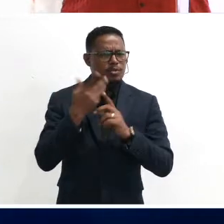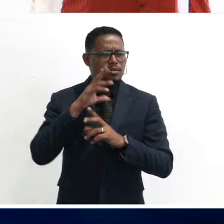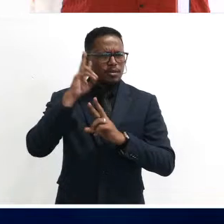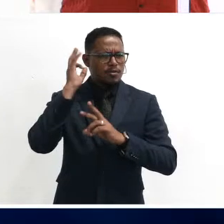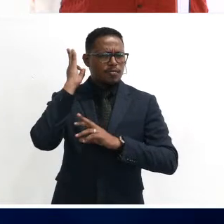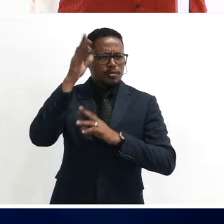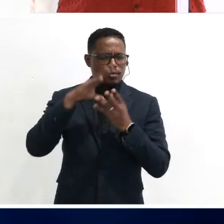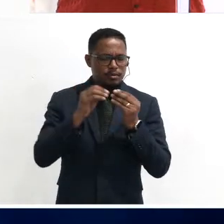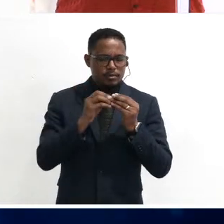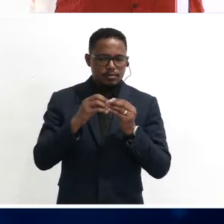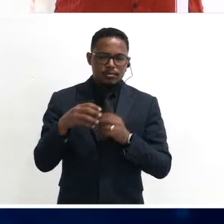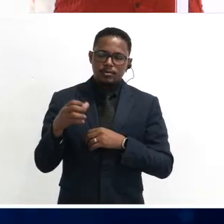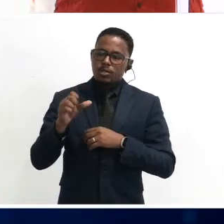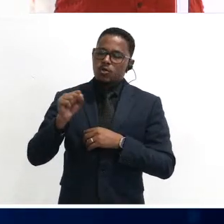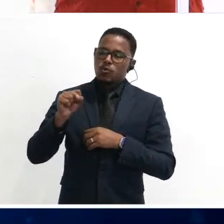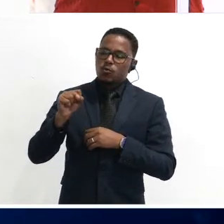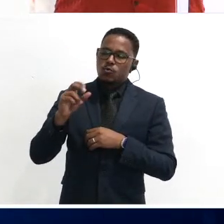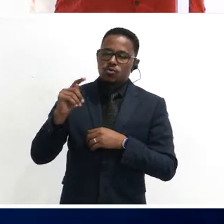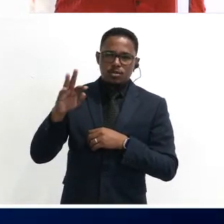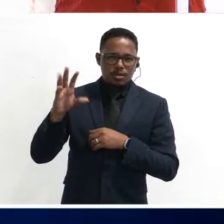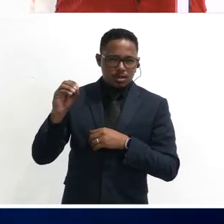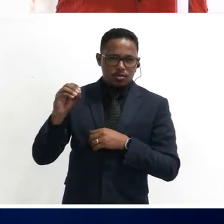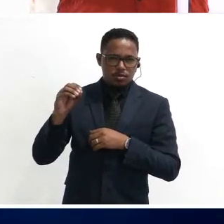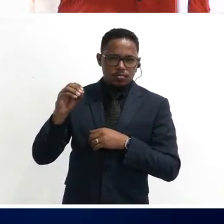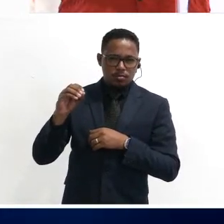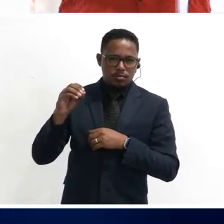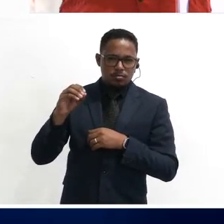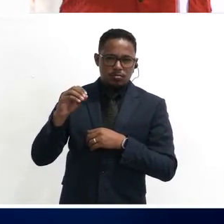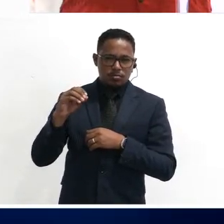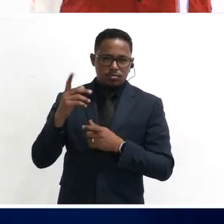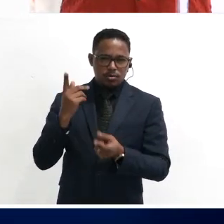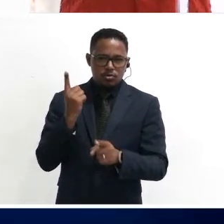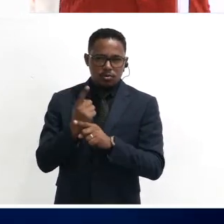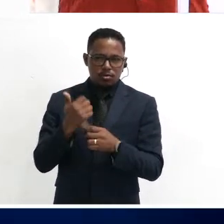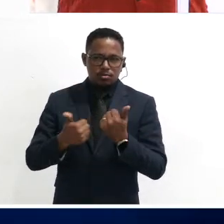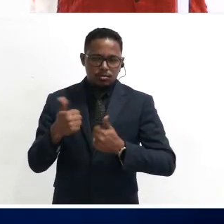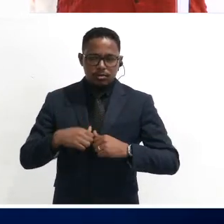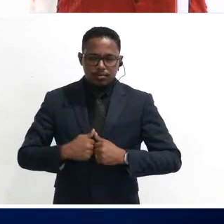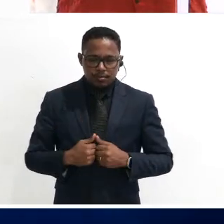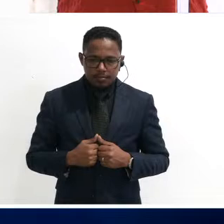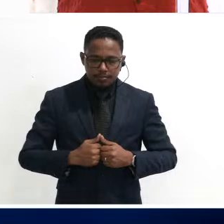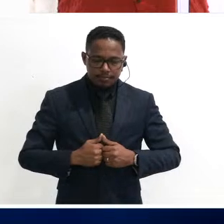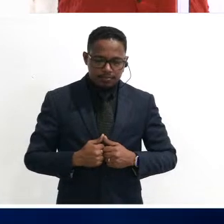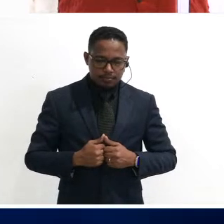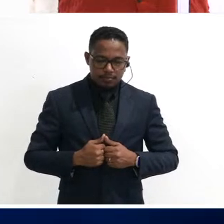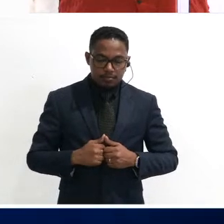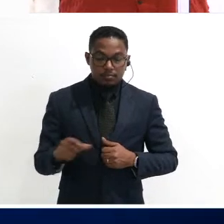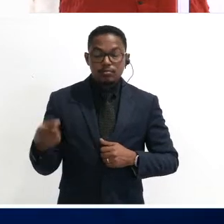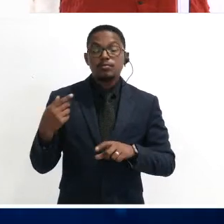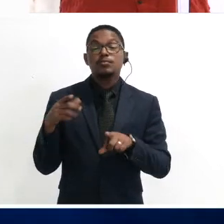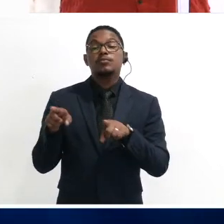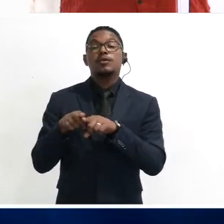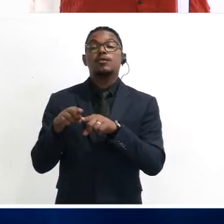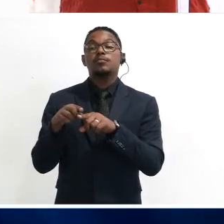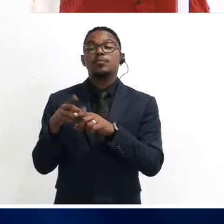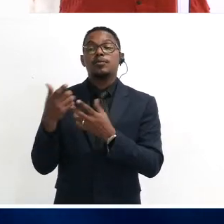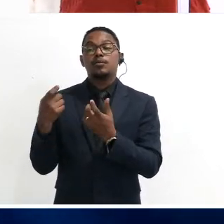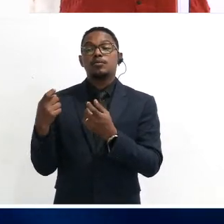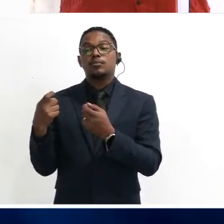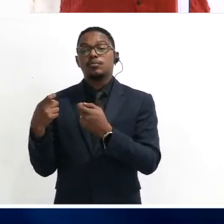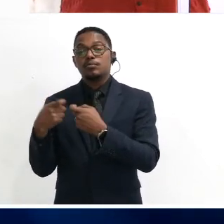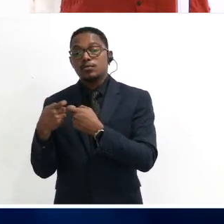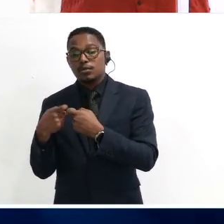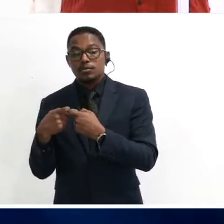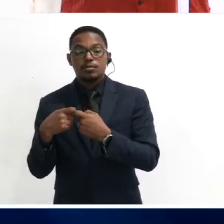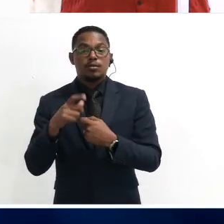material, and we've talked about lead frames as very simplistic substrates. We talked about laminate substrates, both standard and